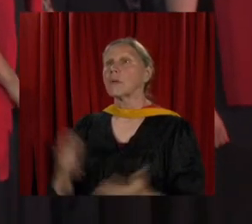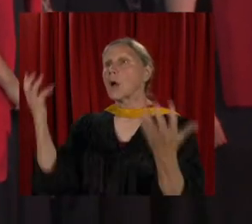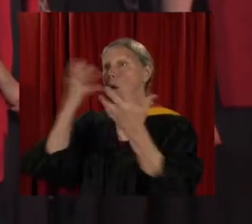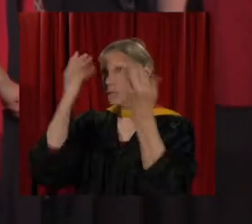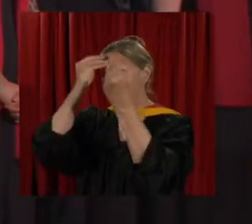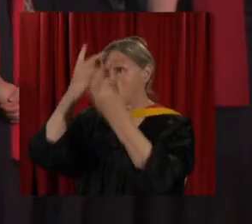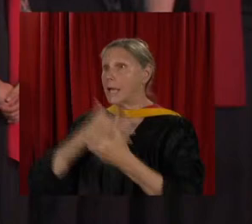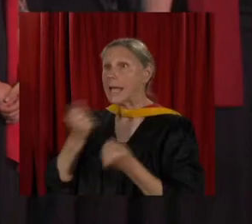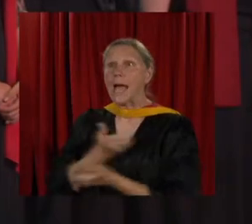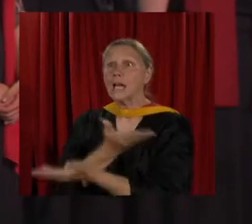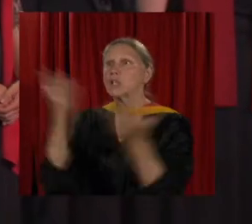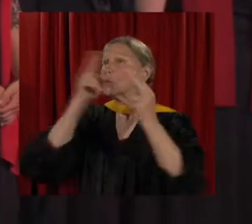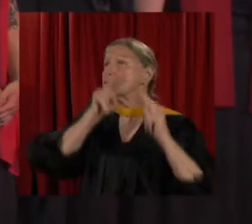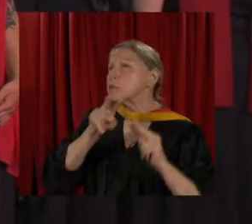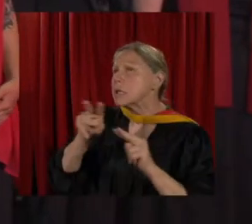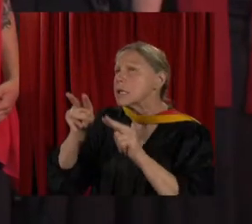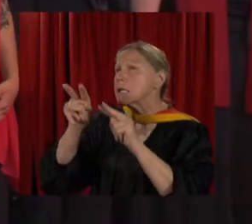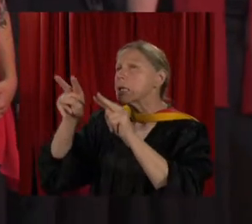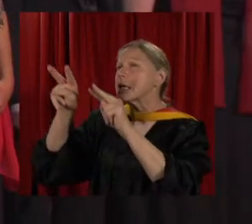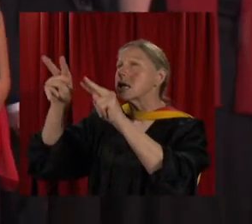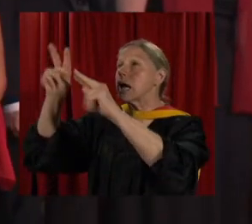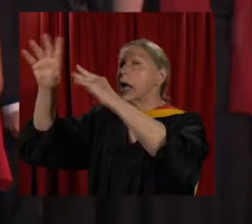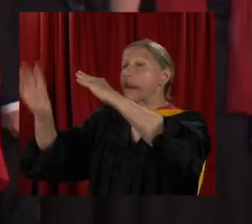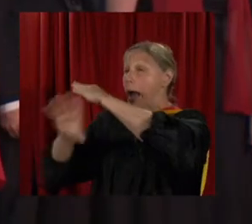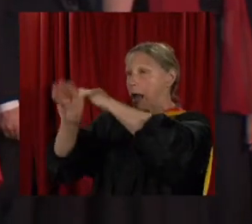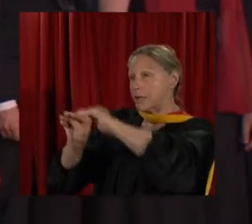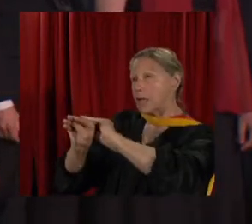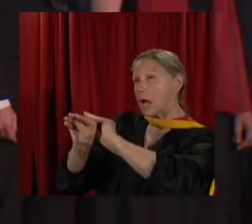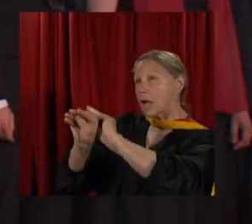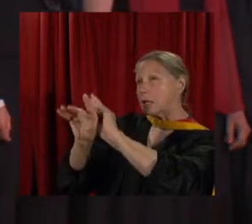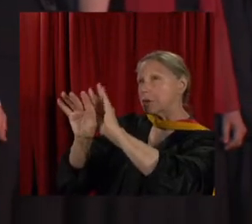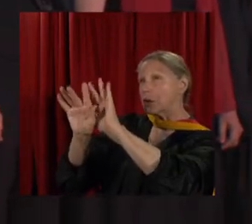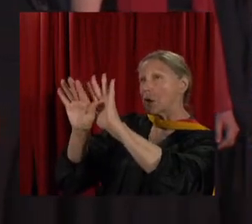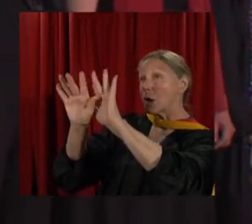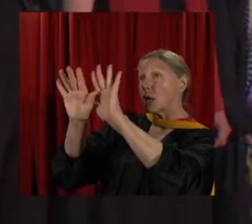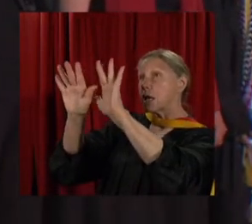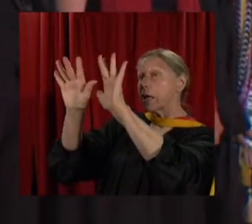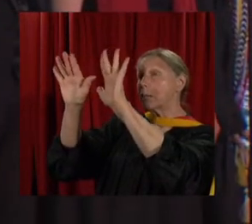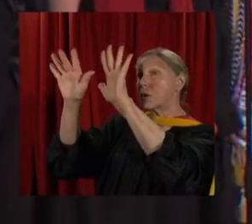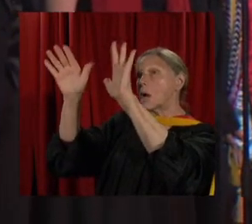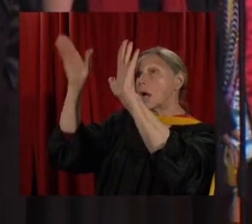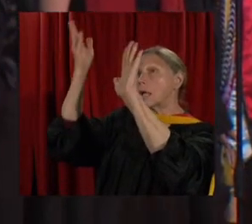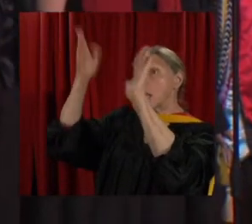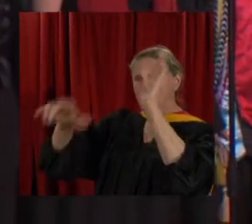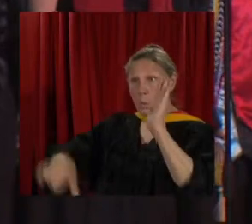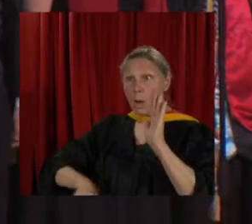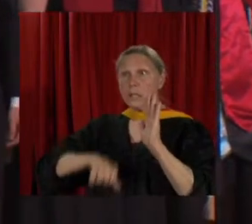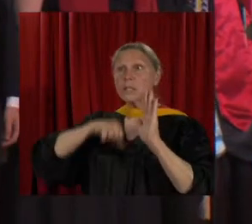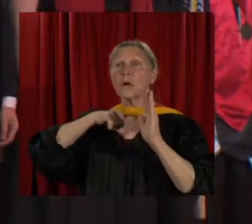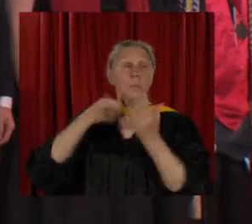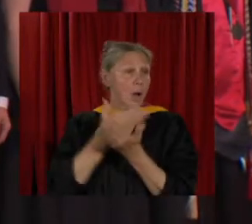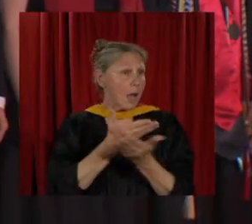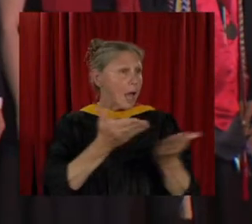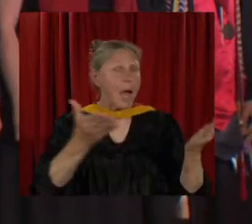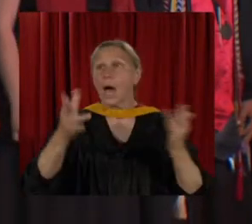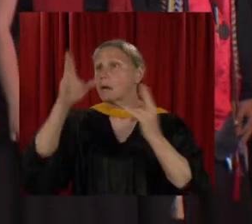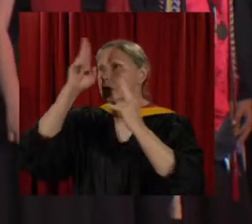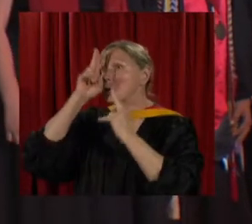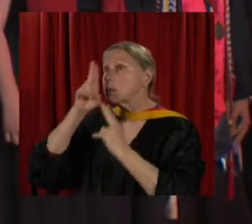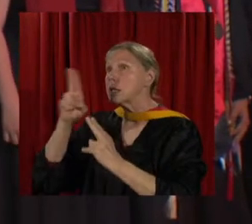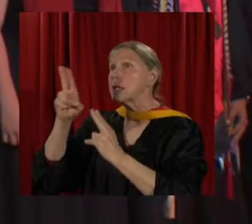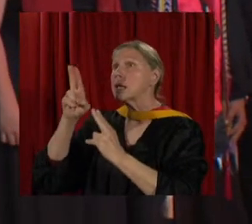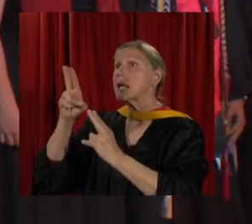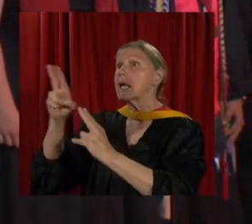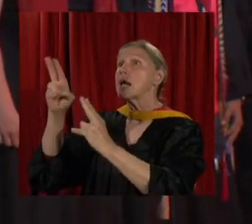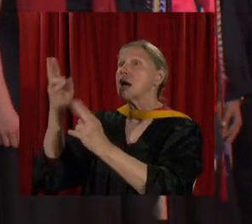Oh, say can you see by the dawn's early light what so proudly